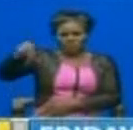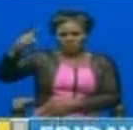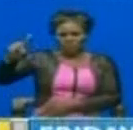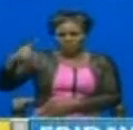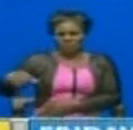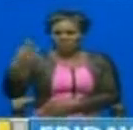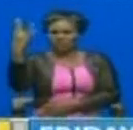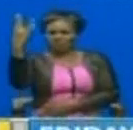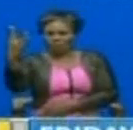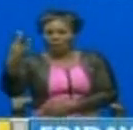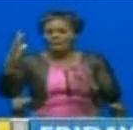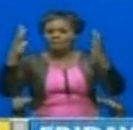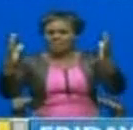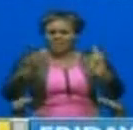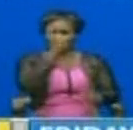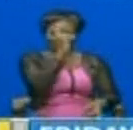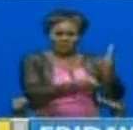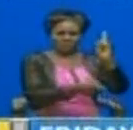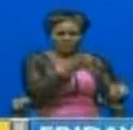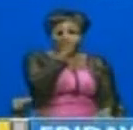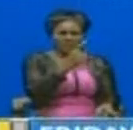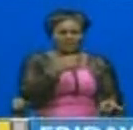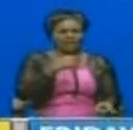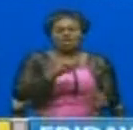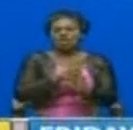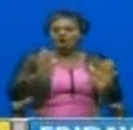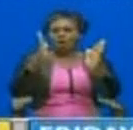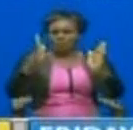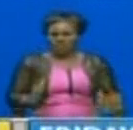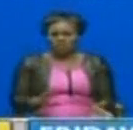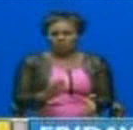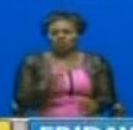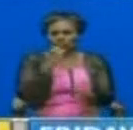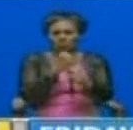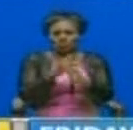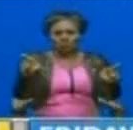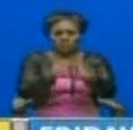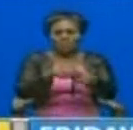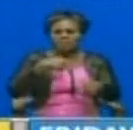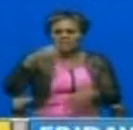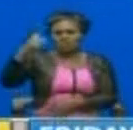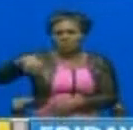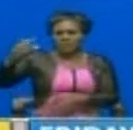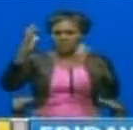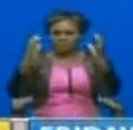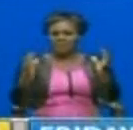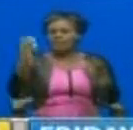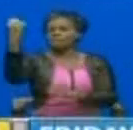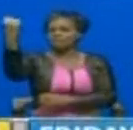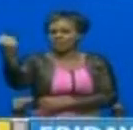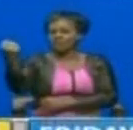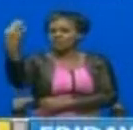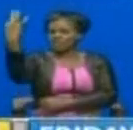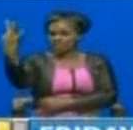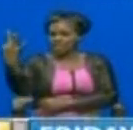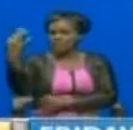consecutively in 4 major marathons. I hope no one has ever done. I won the big 5. I won 3